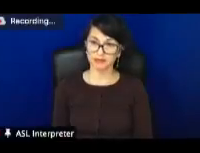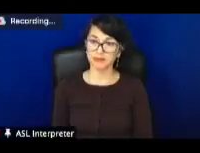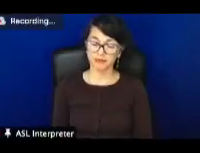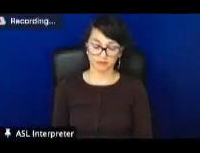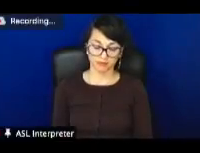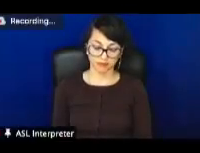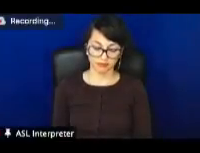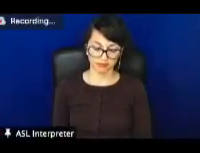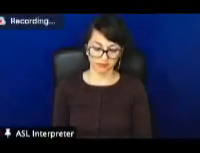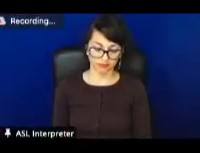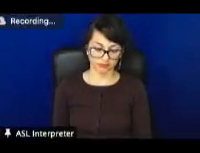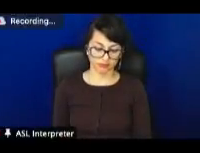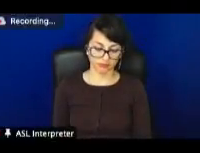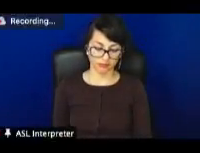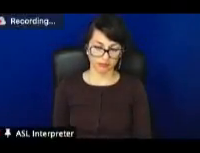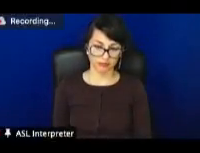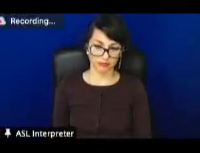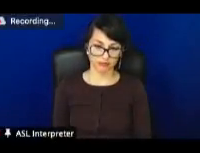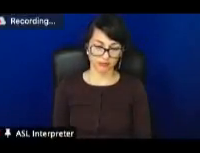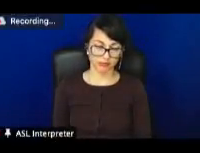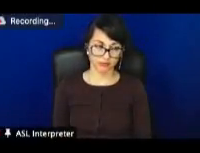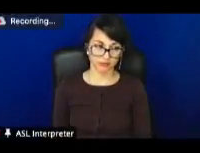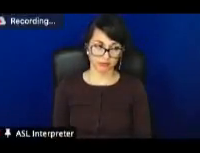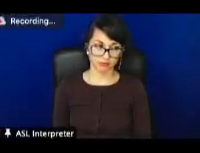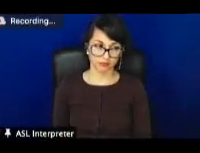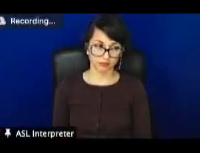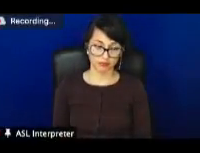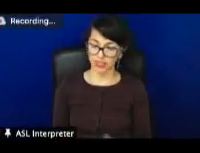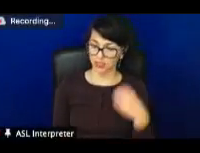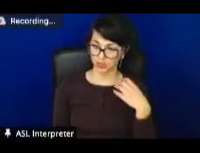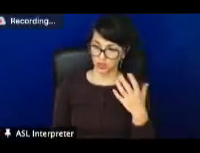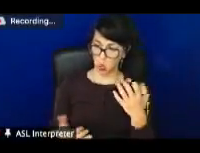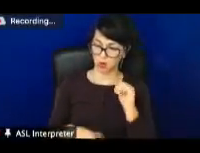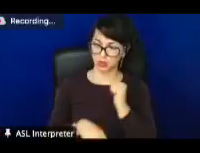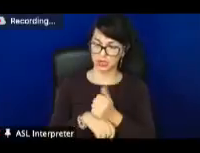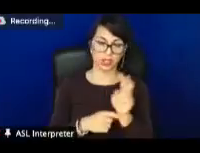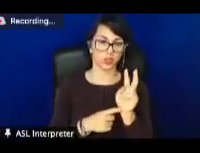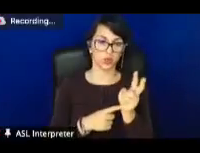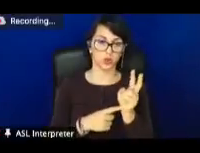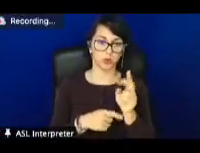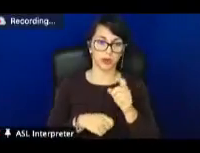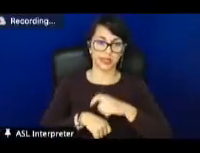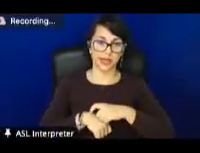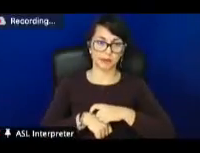Chair, would you like us to set a 2-minute timer? Sure, thank you. Perfect.